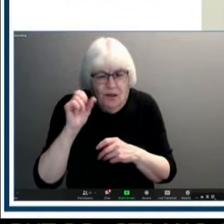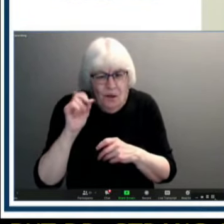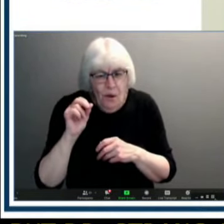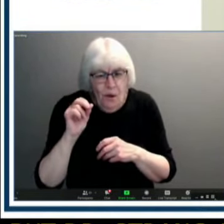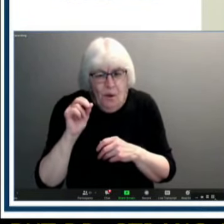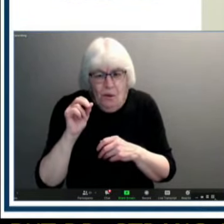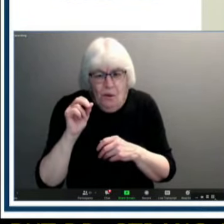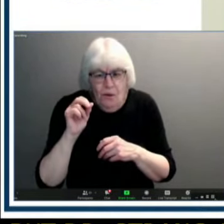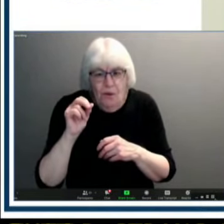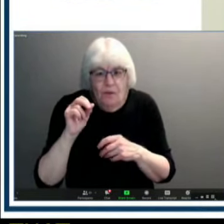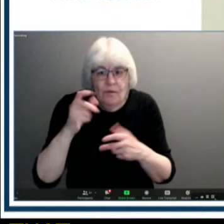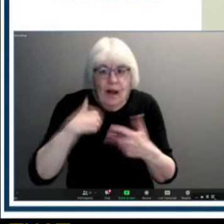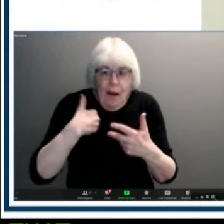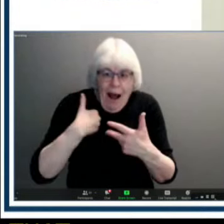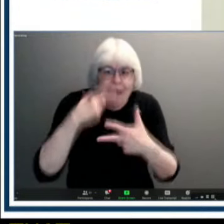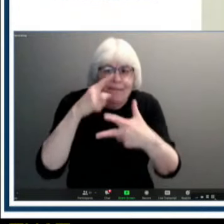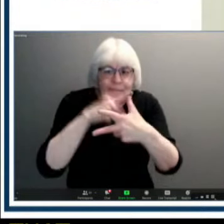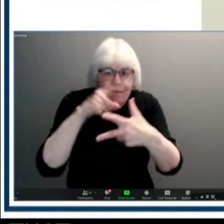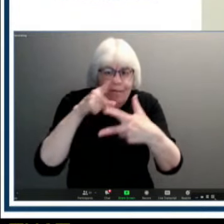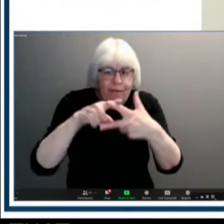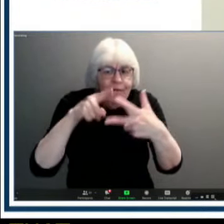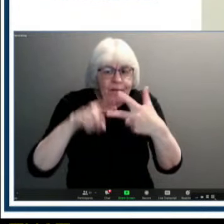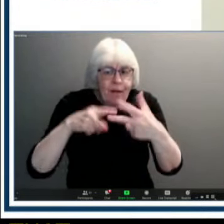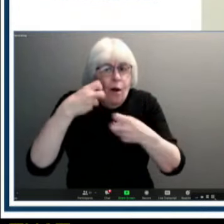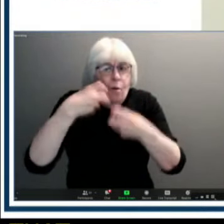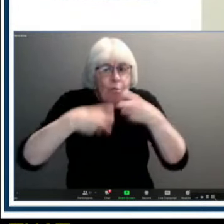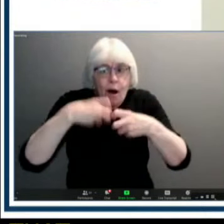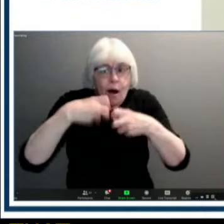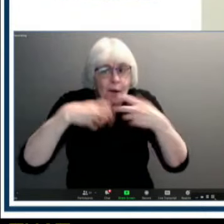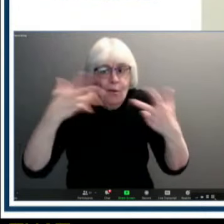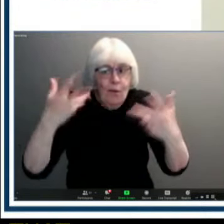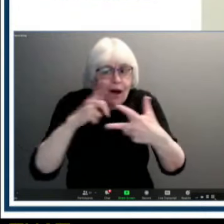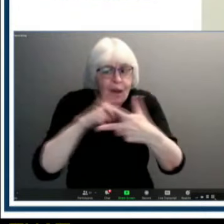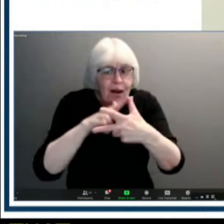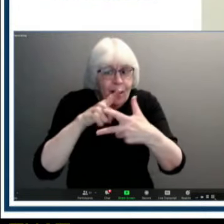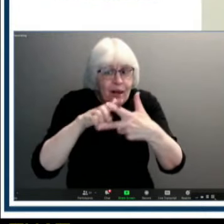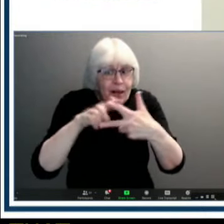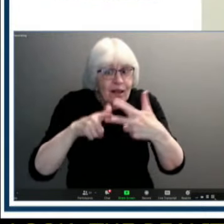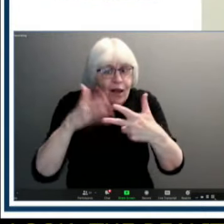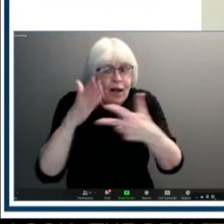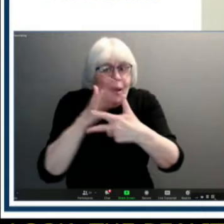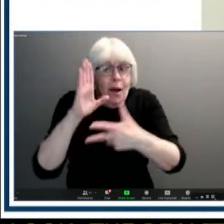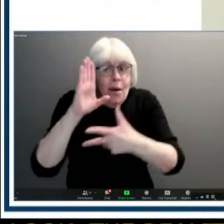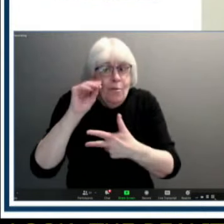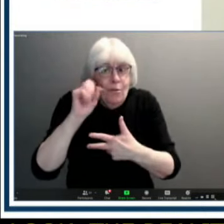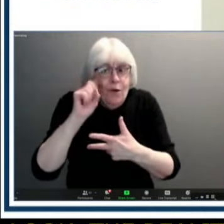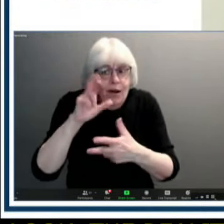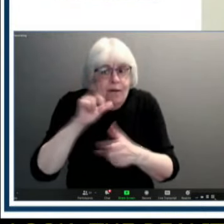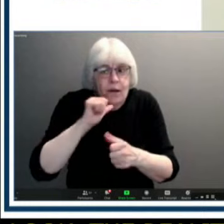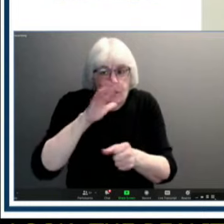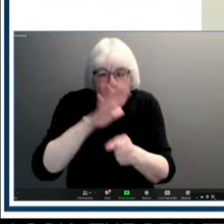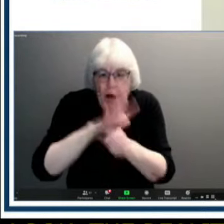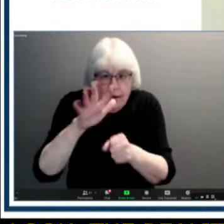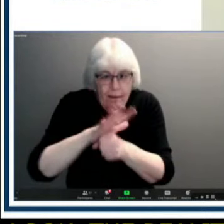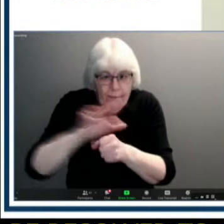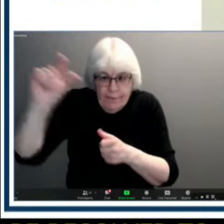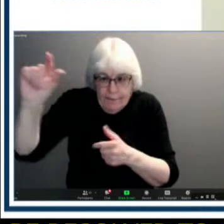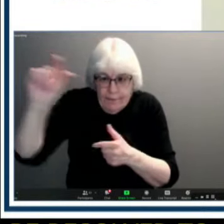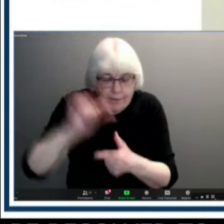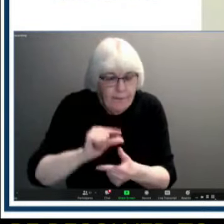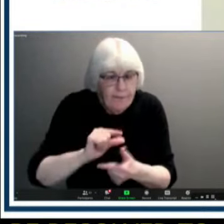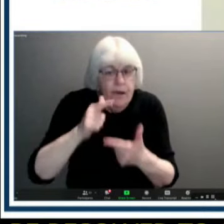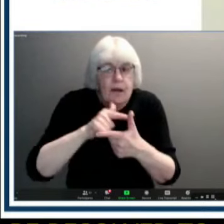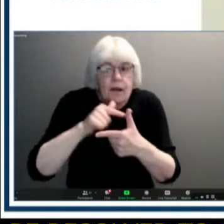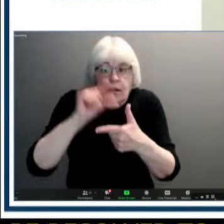be resolved to get the boosters in people's arms. Number one, you have to have them. That's the supply. Number two, you have to have the capacity of people to